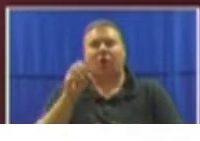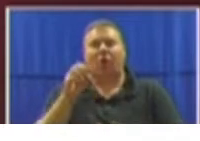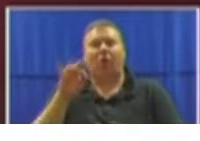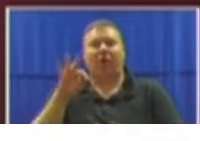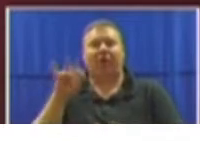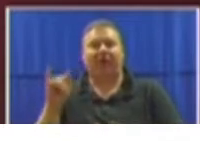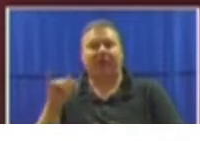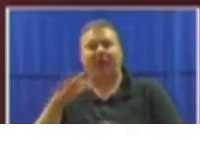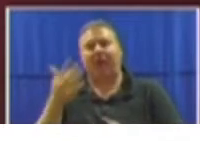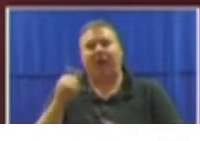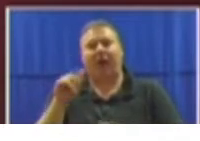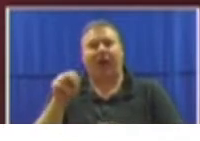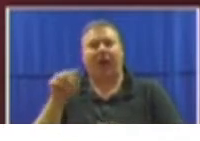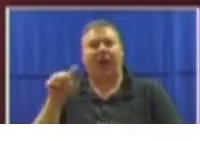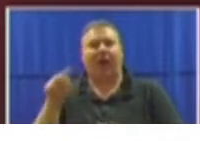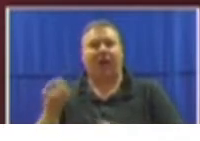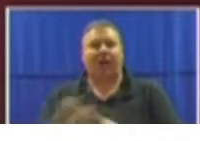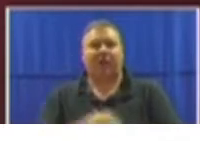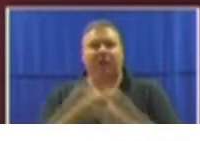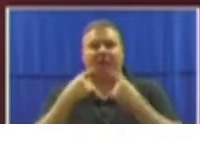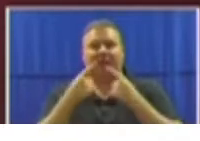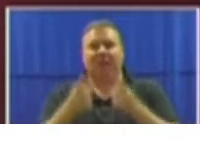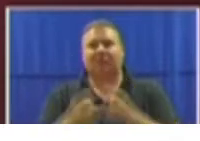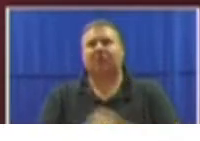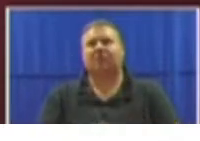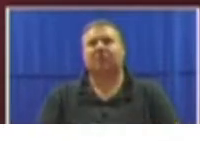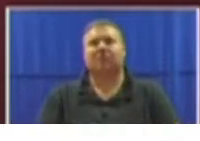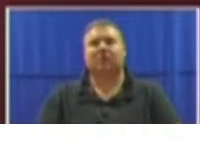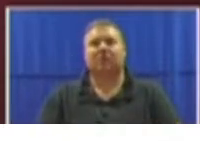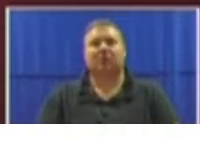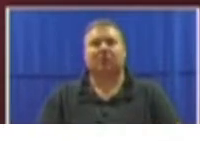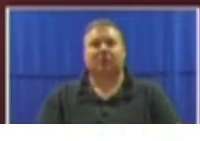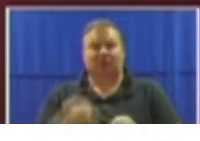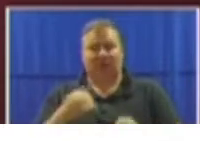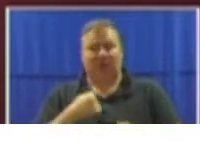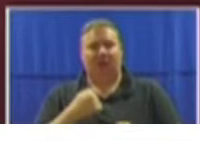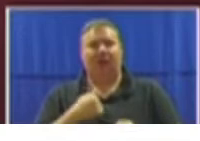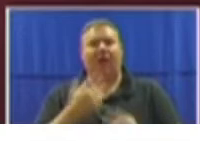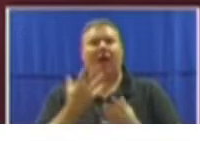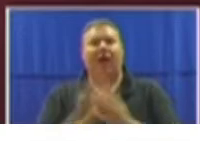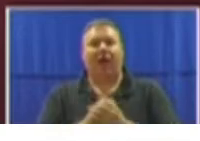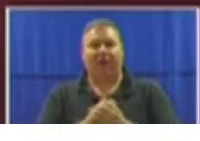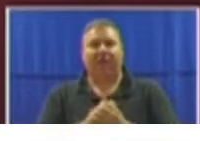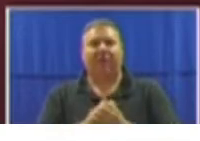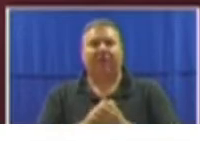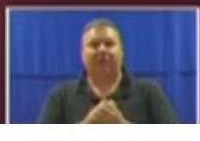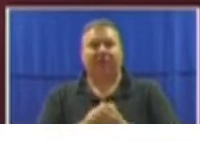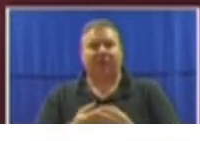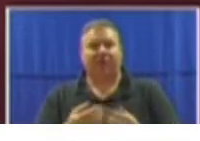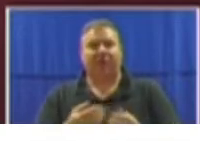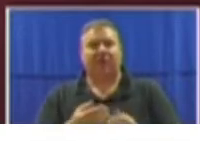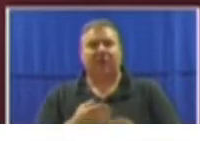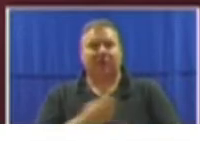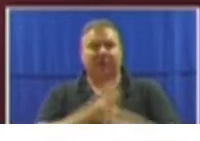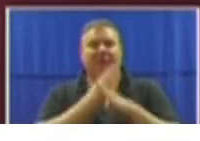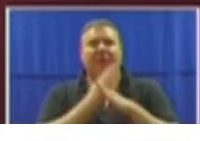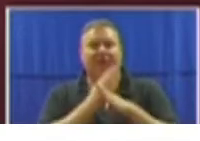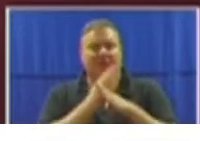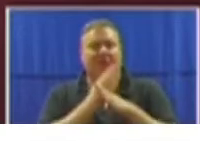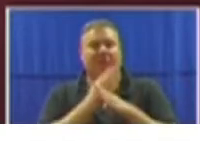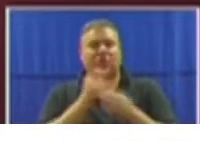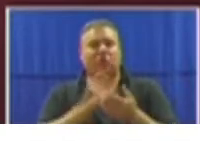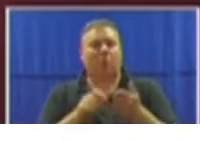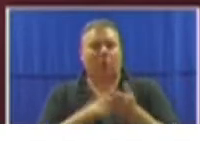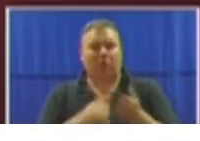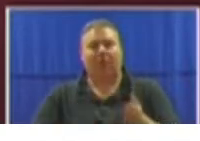he stated the following, and I quote, "I have been a tireless defender of democracy all my life, because